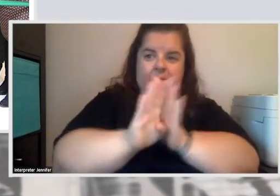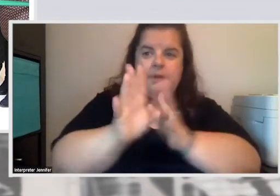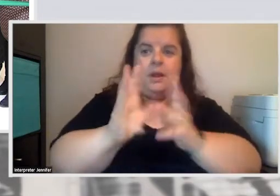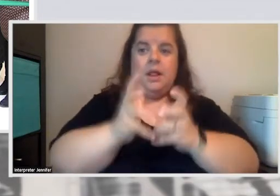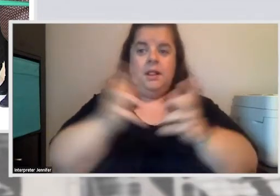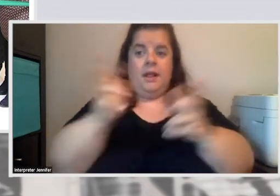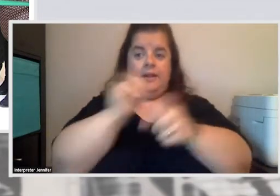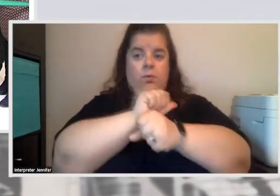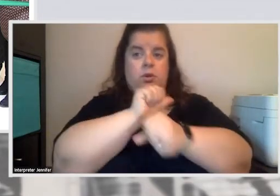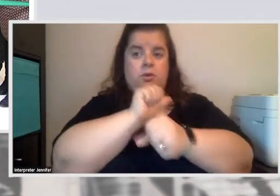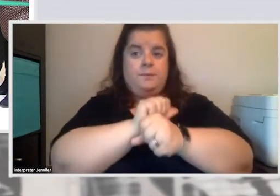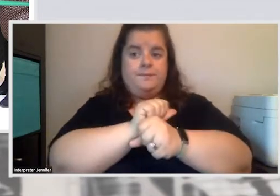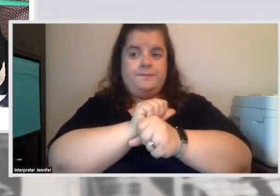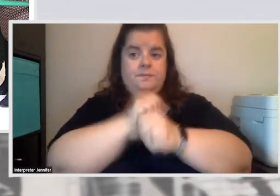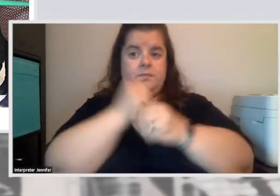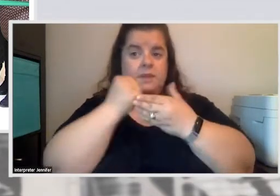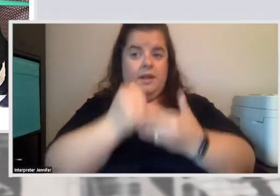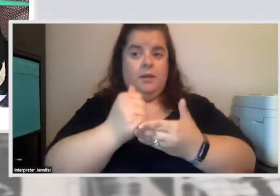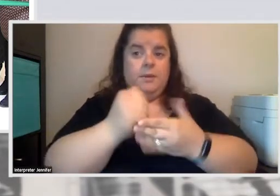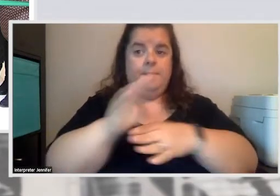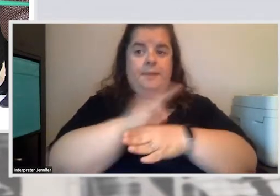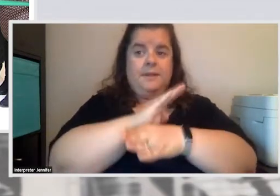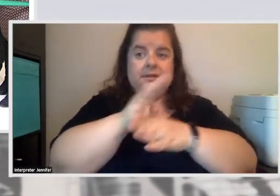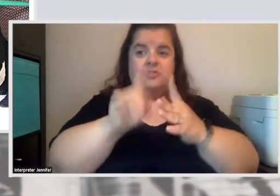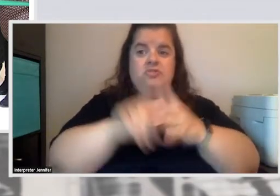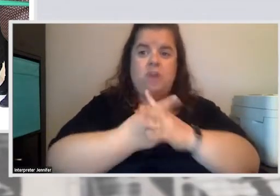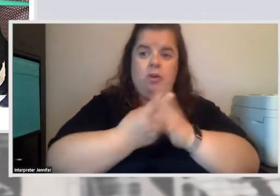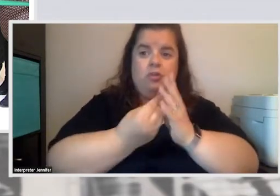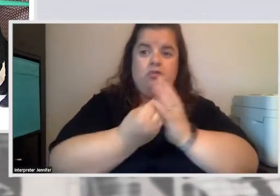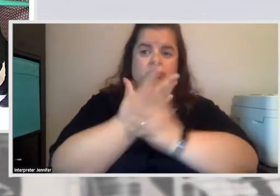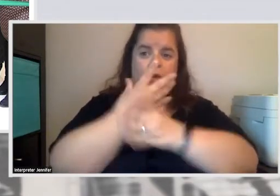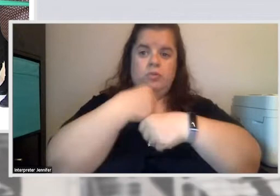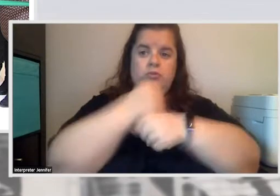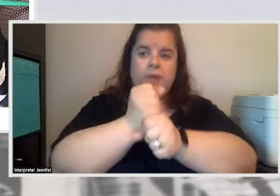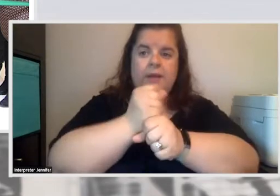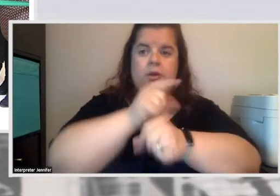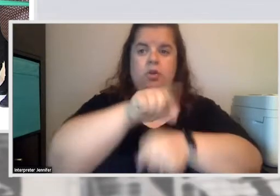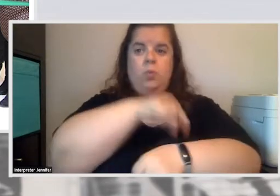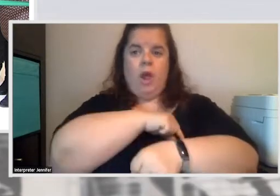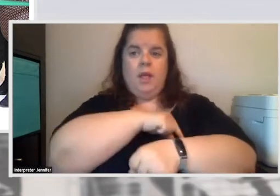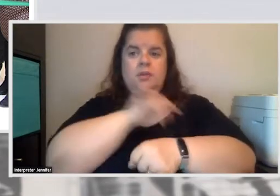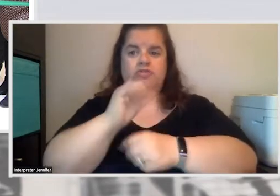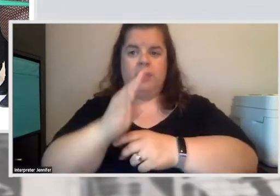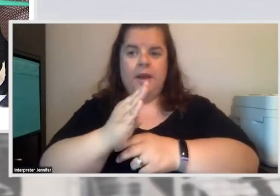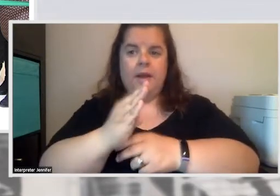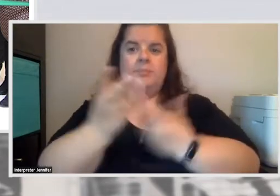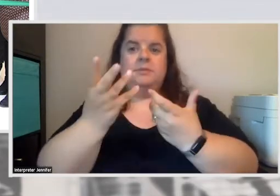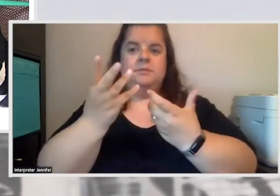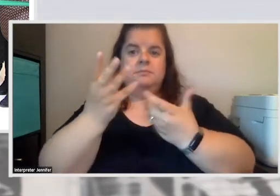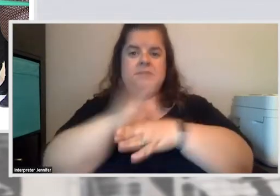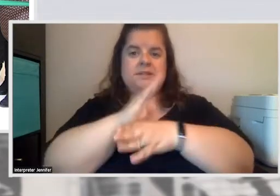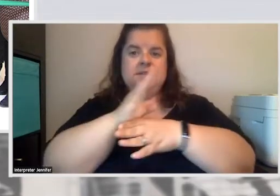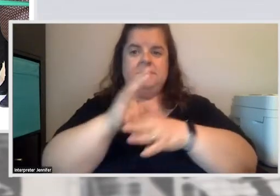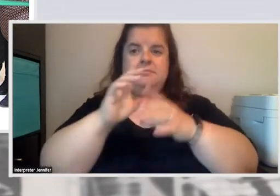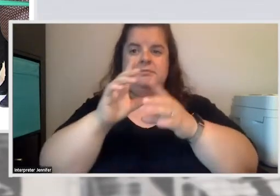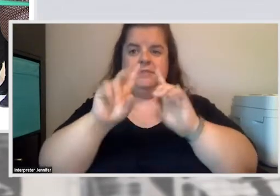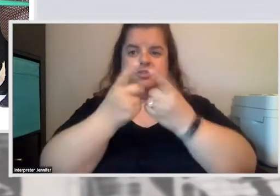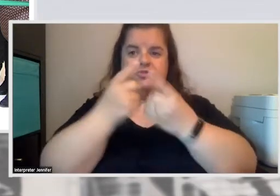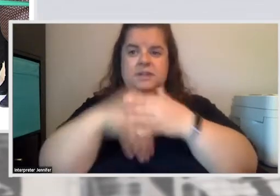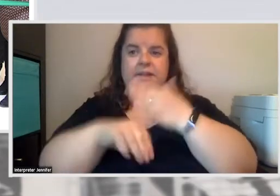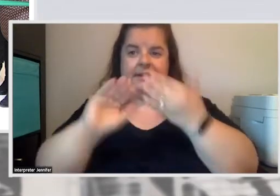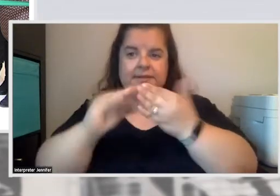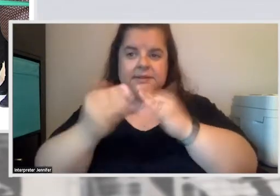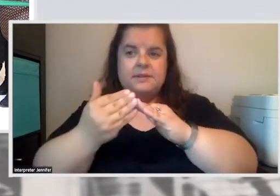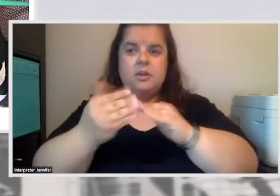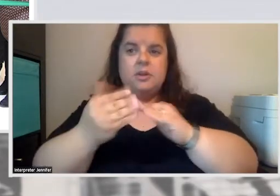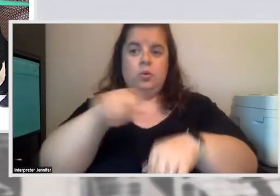to helping businesses to start, to grow, to create quality jobs and create great business districts here in our city. Quality job